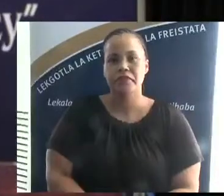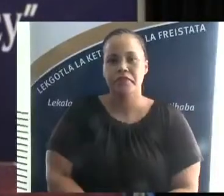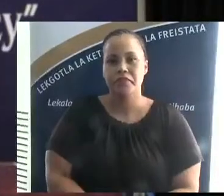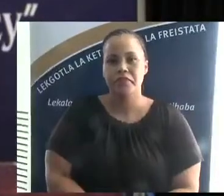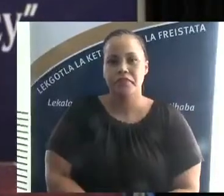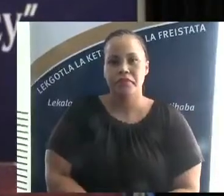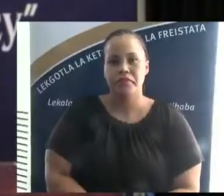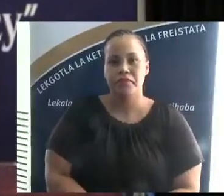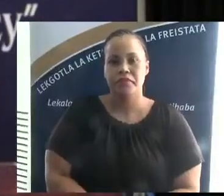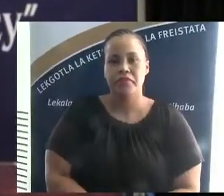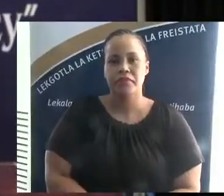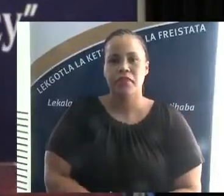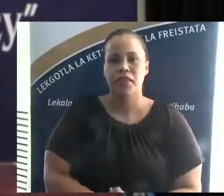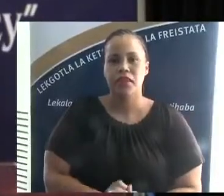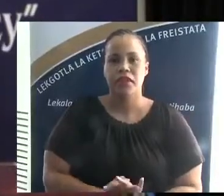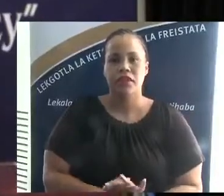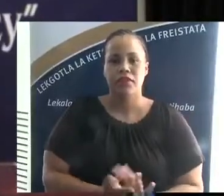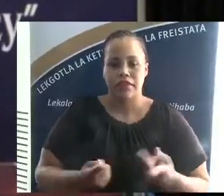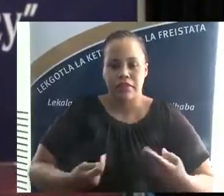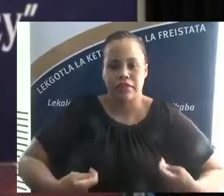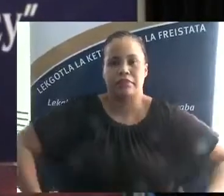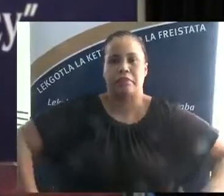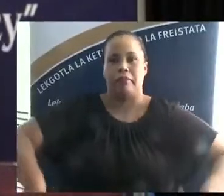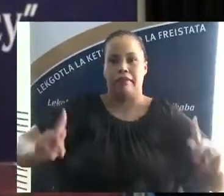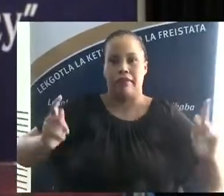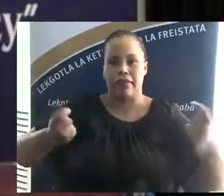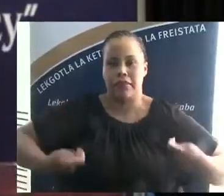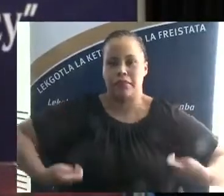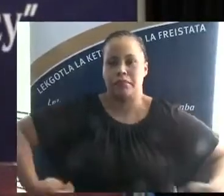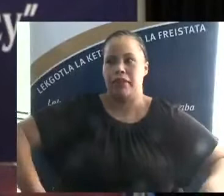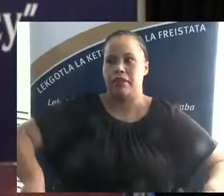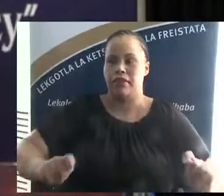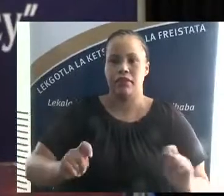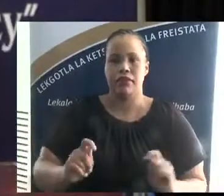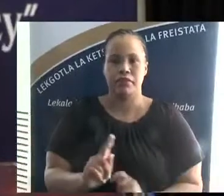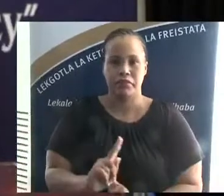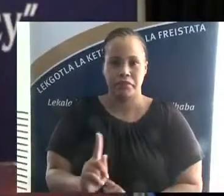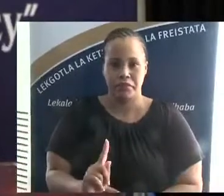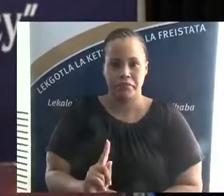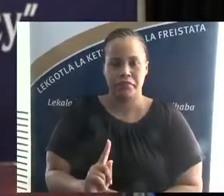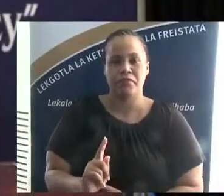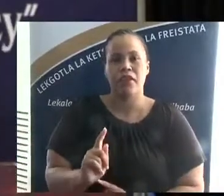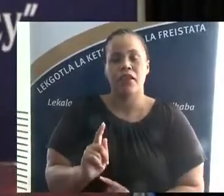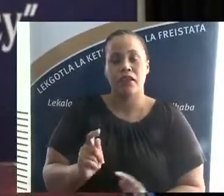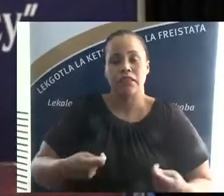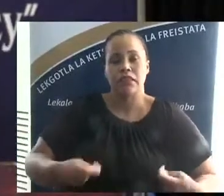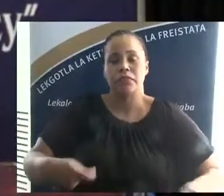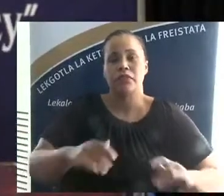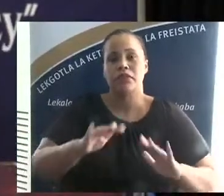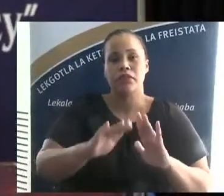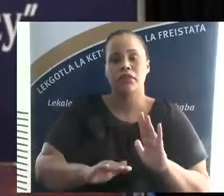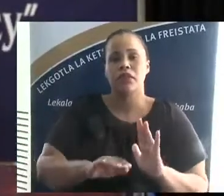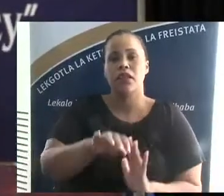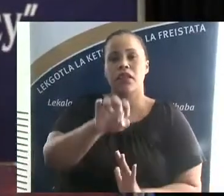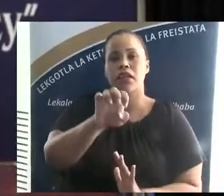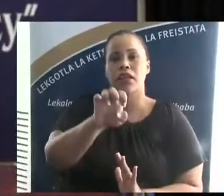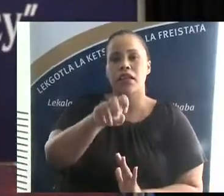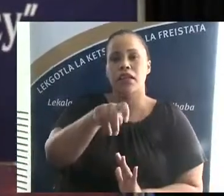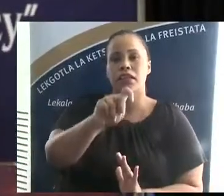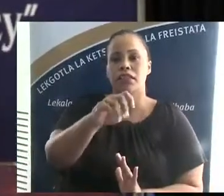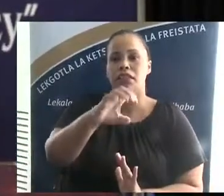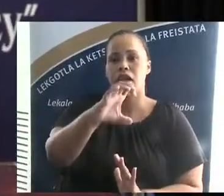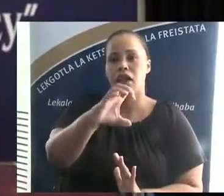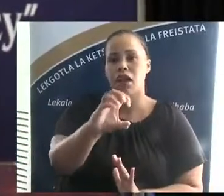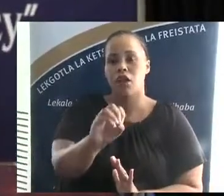On irregular expenditure, to reduce the accumulated irregular expenditure of the province, EXCO endorsed